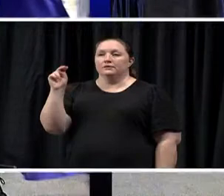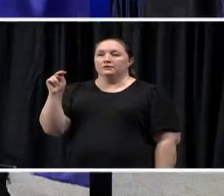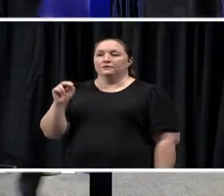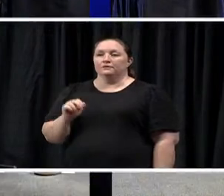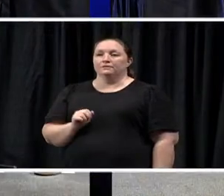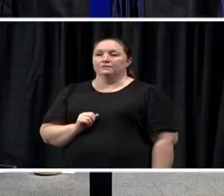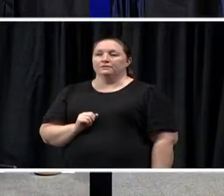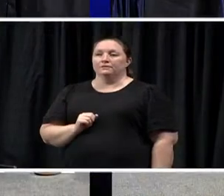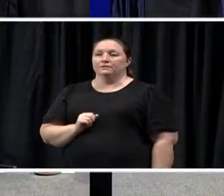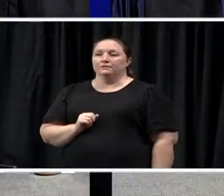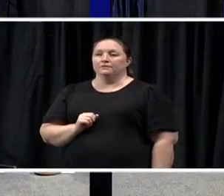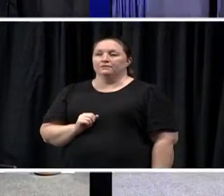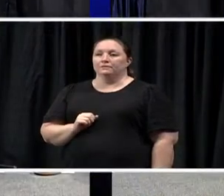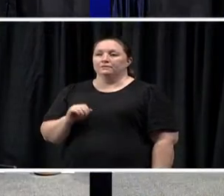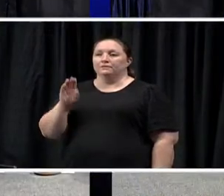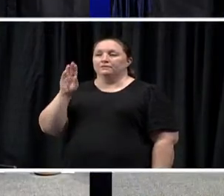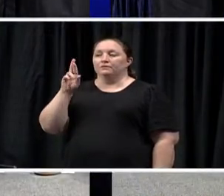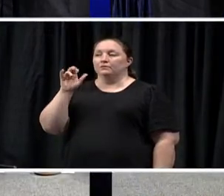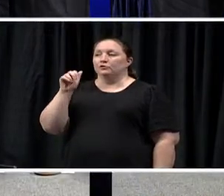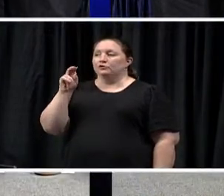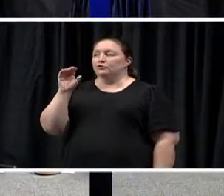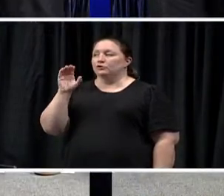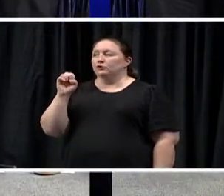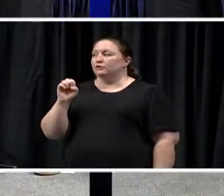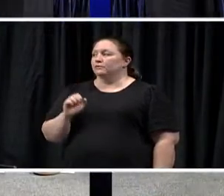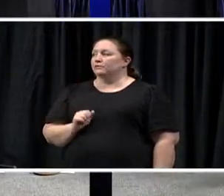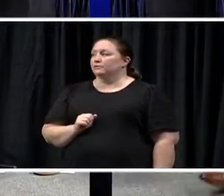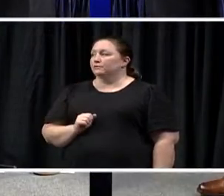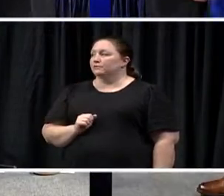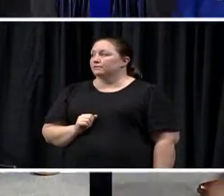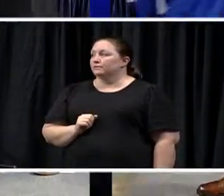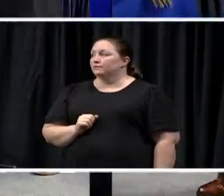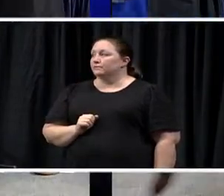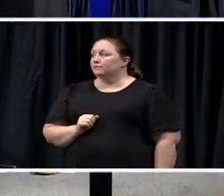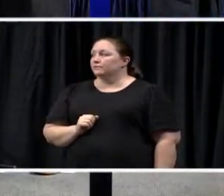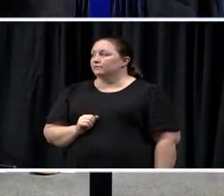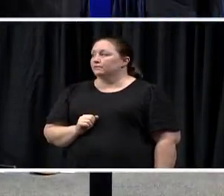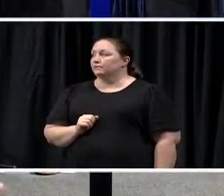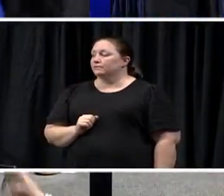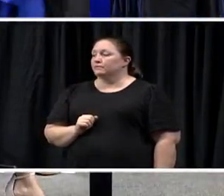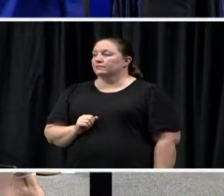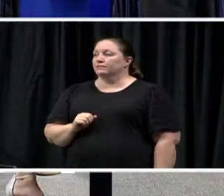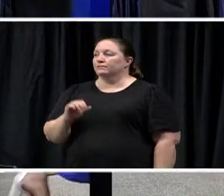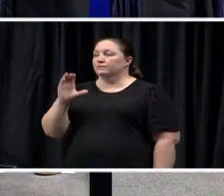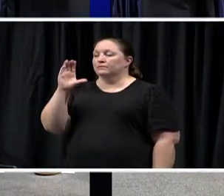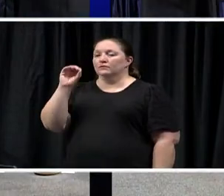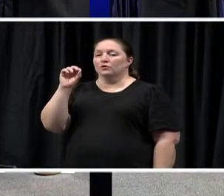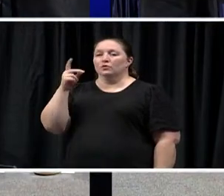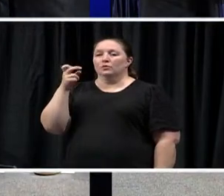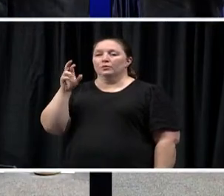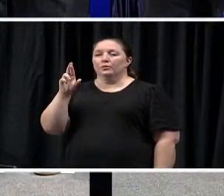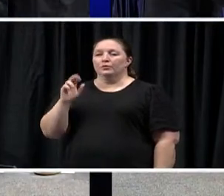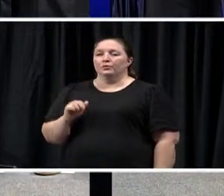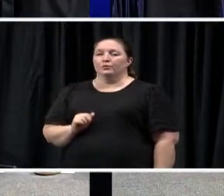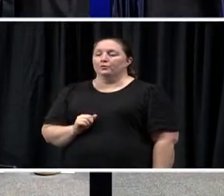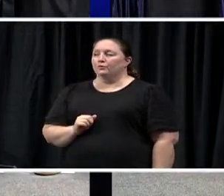Decker. Bria Shea Jewel Crum. Cooper Jameson